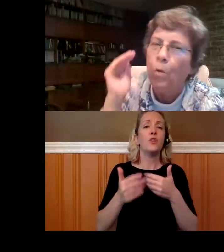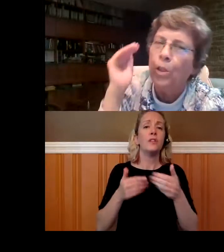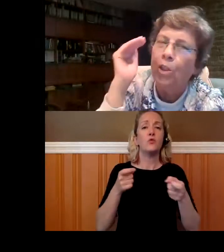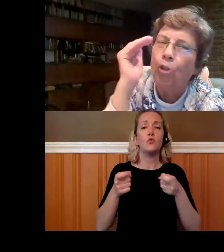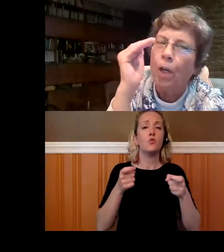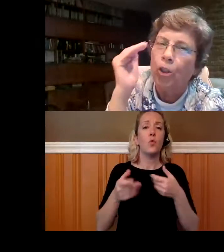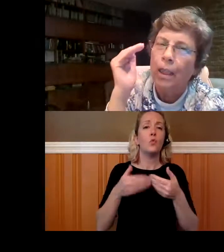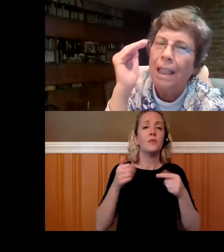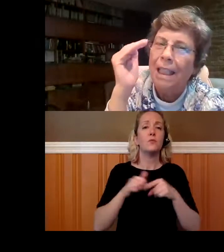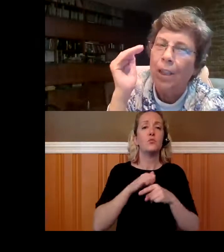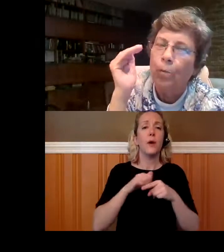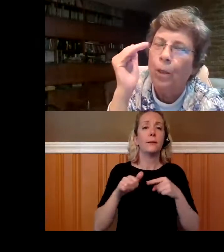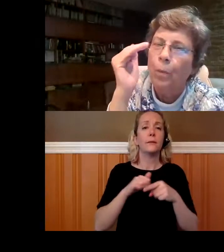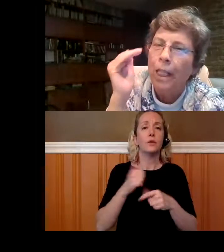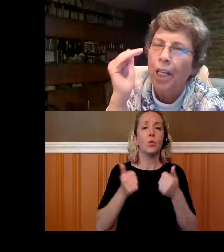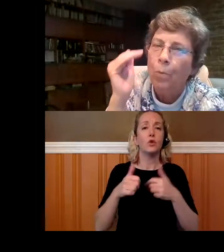communication partners that are willing and patient?